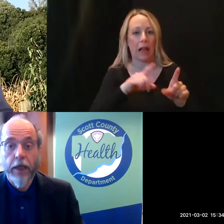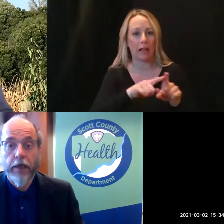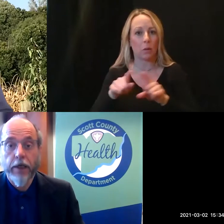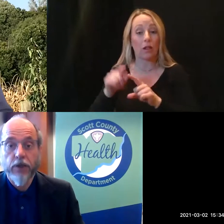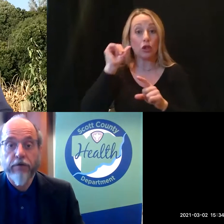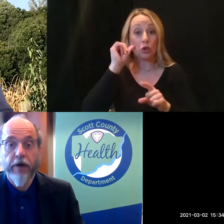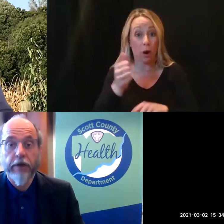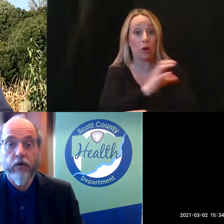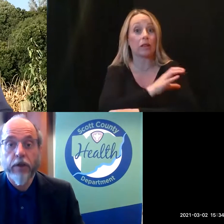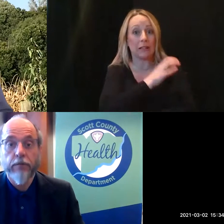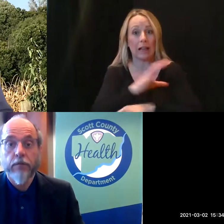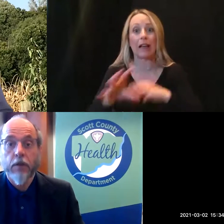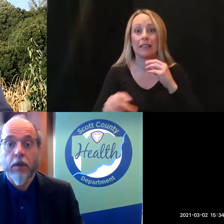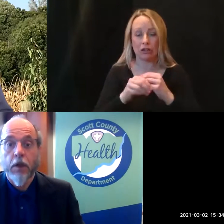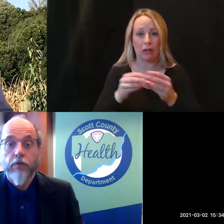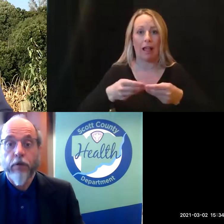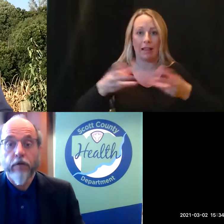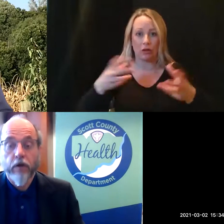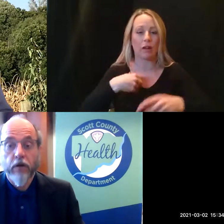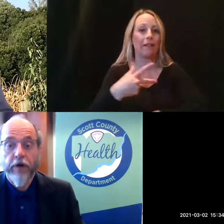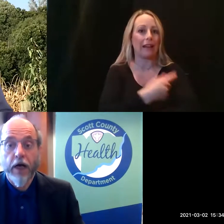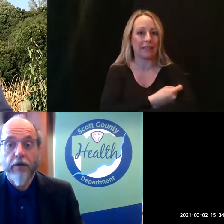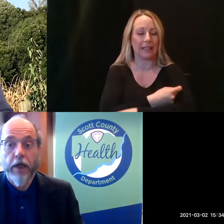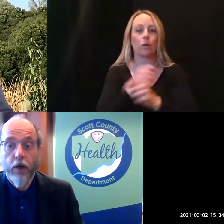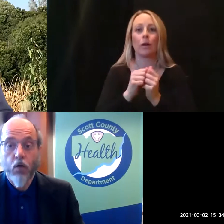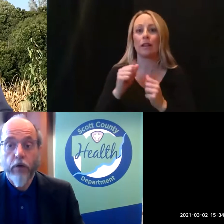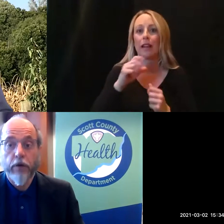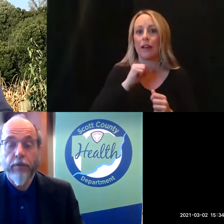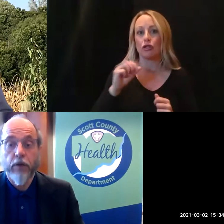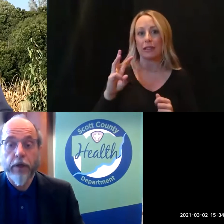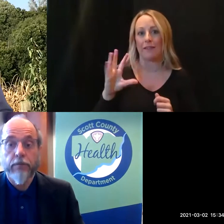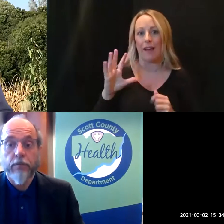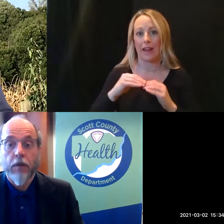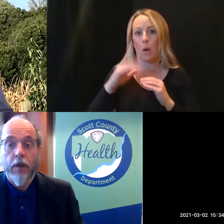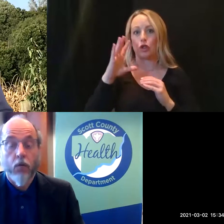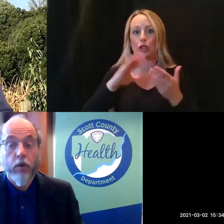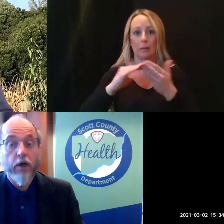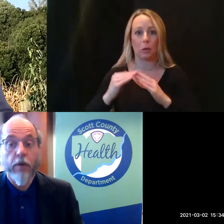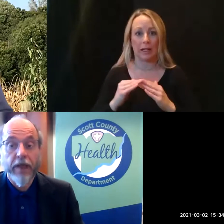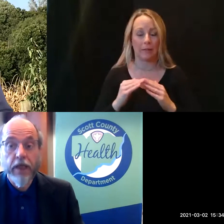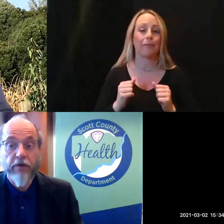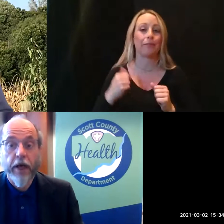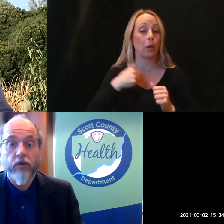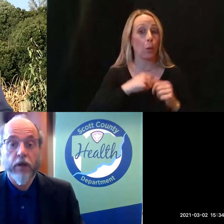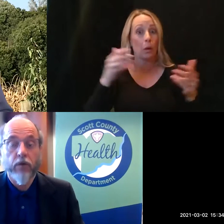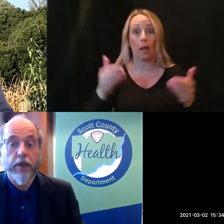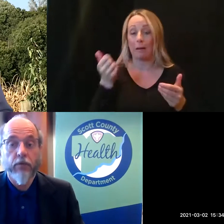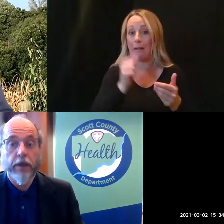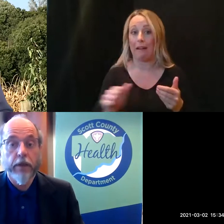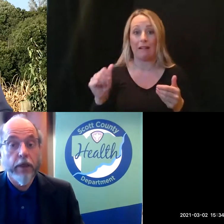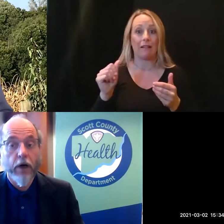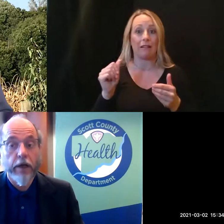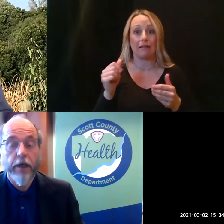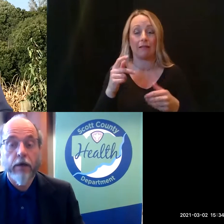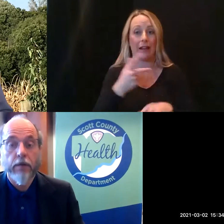additional allocation of vaccine for the 65 and older community. We welcome any vaccine we can